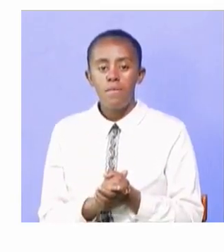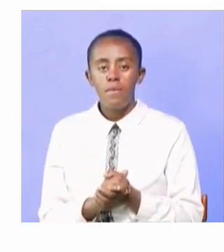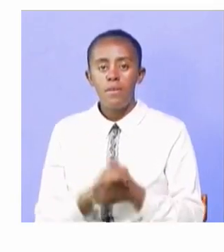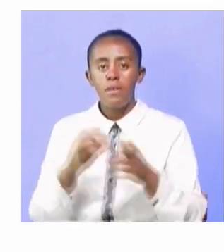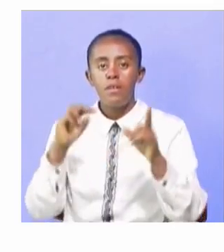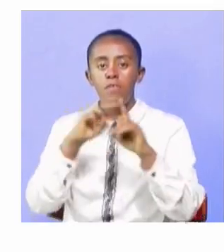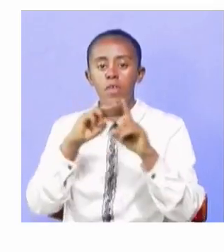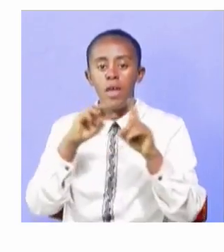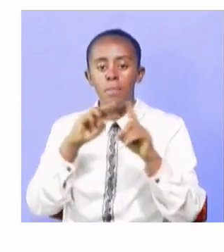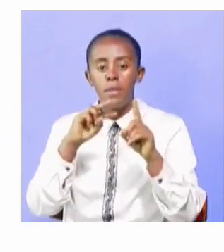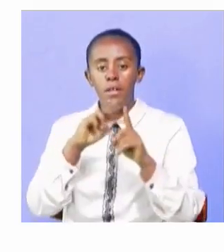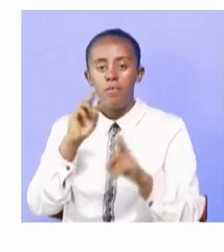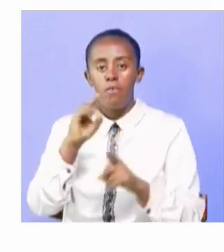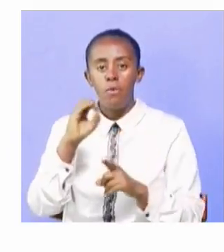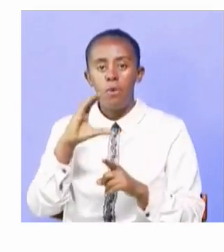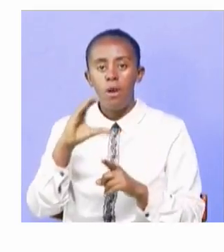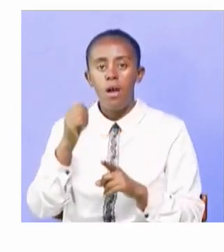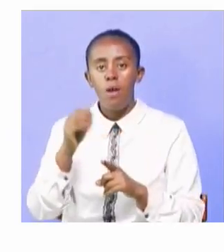vocabulary.